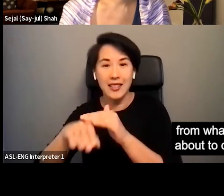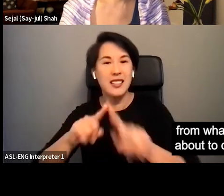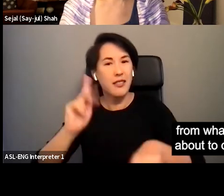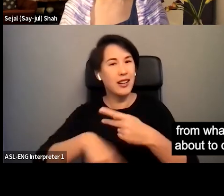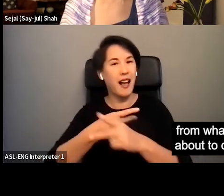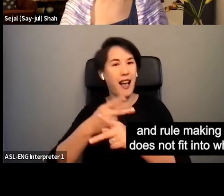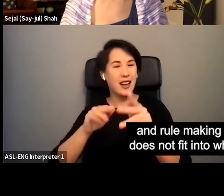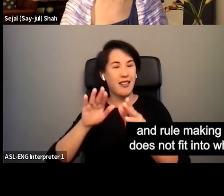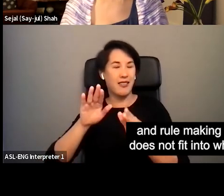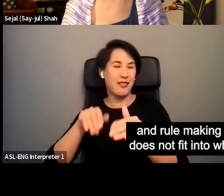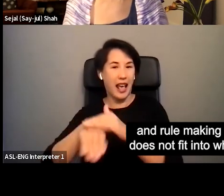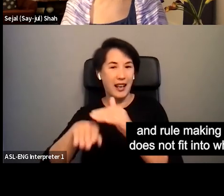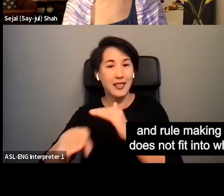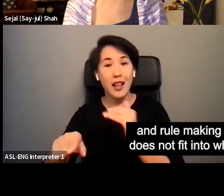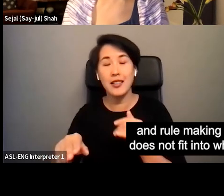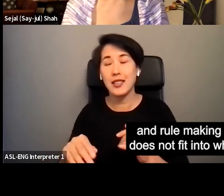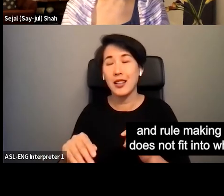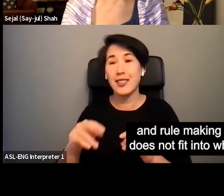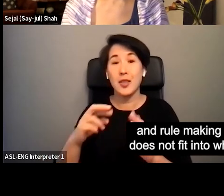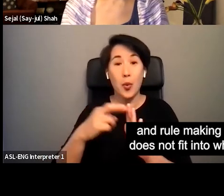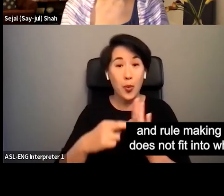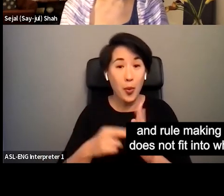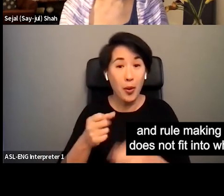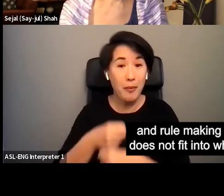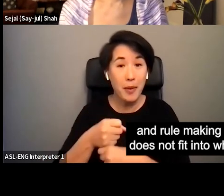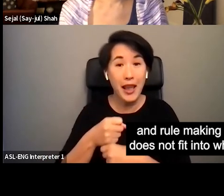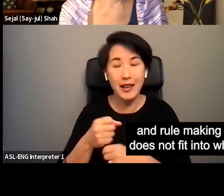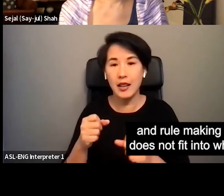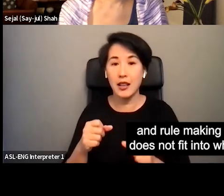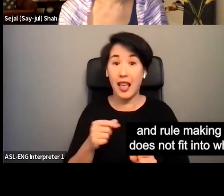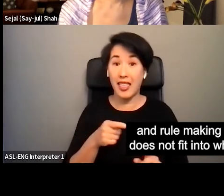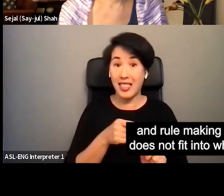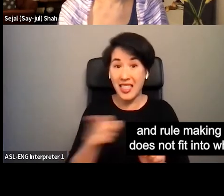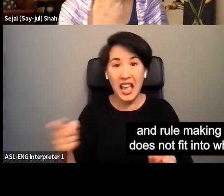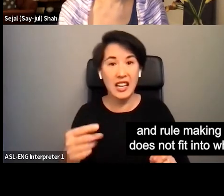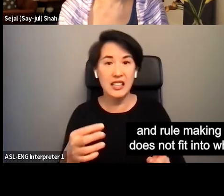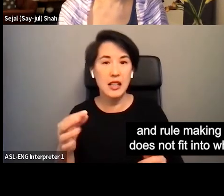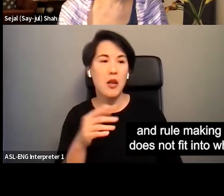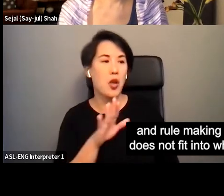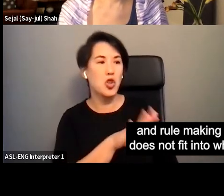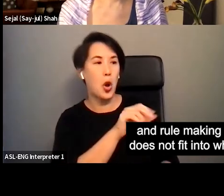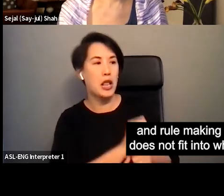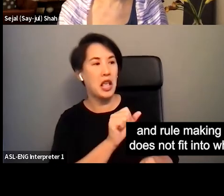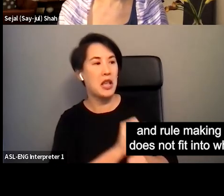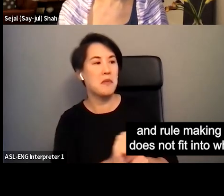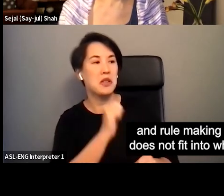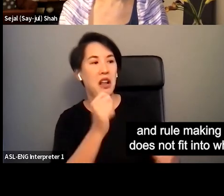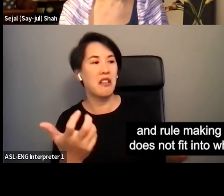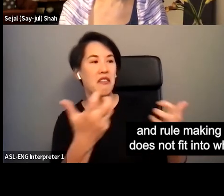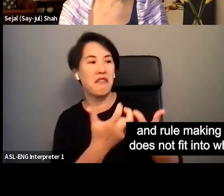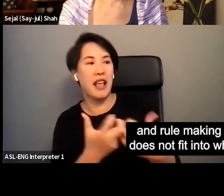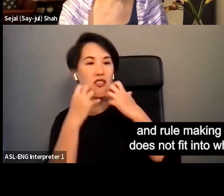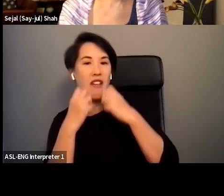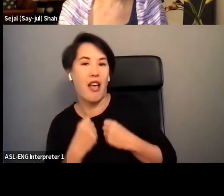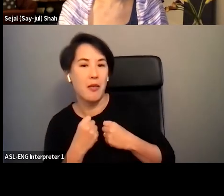to decision-making and rulemaking might tell us, your labor does not fit into what is valuable in